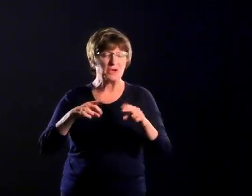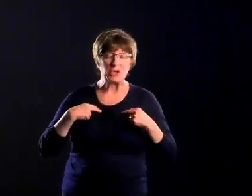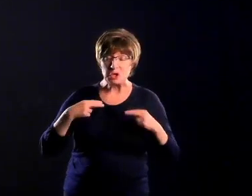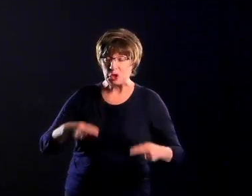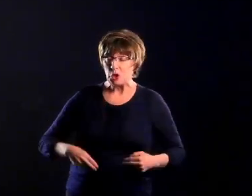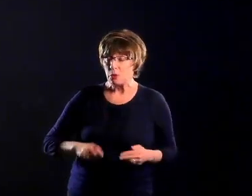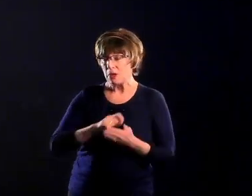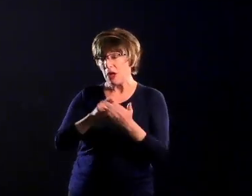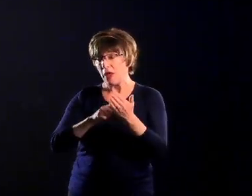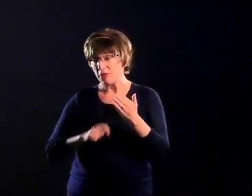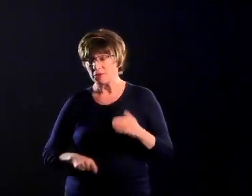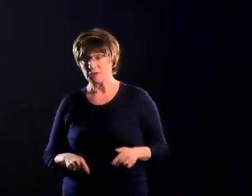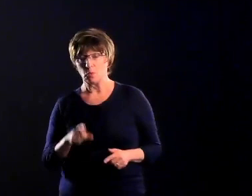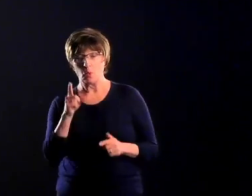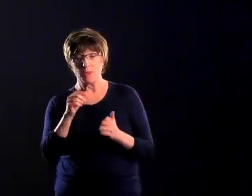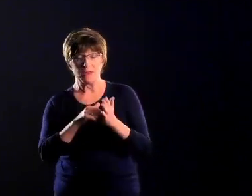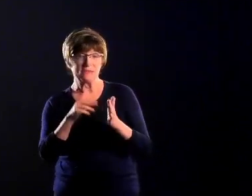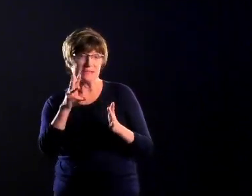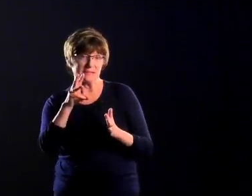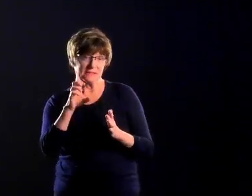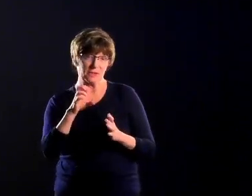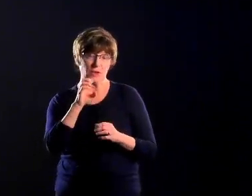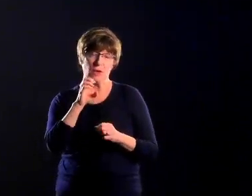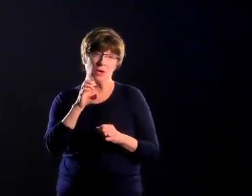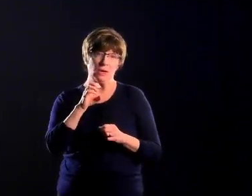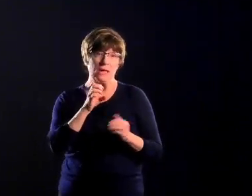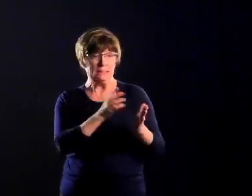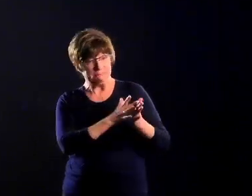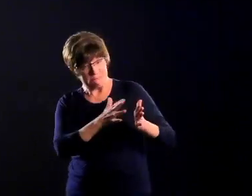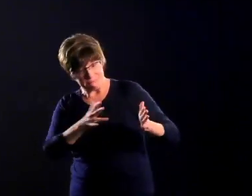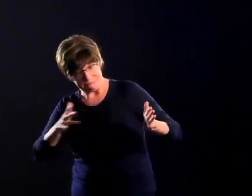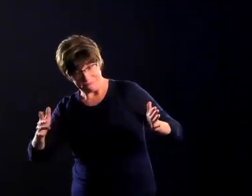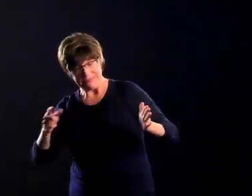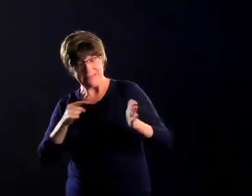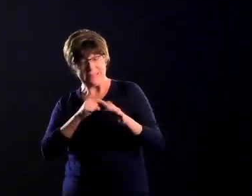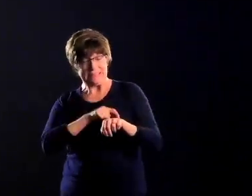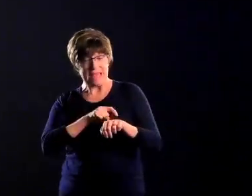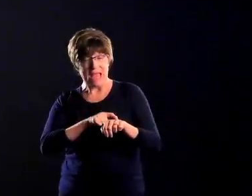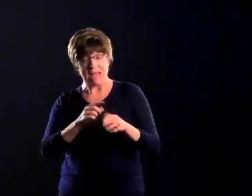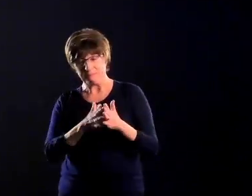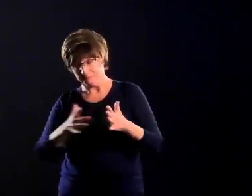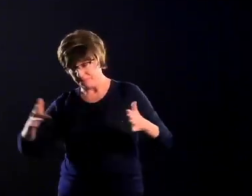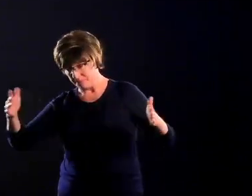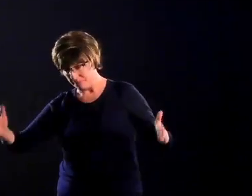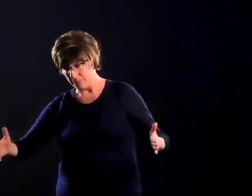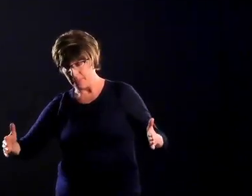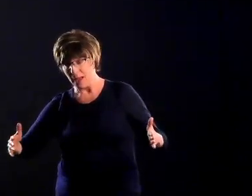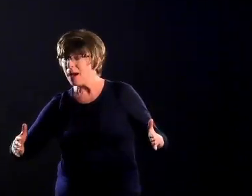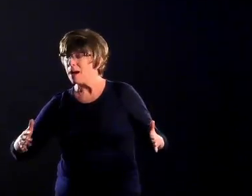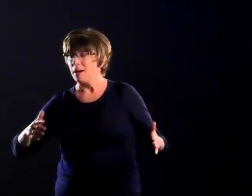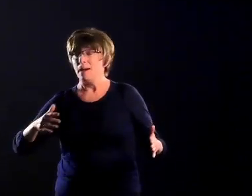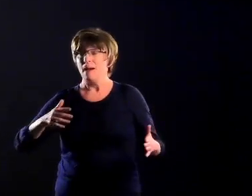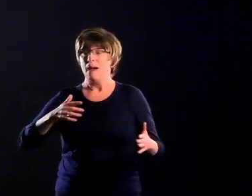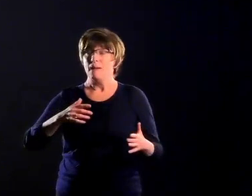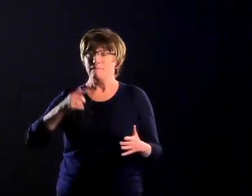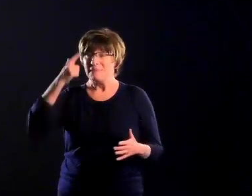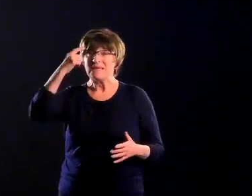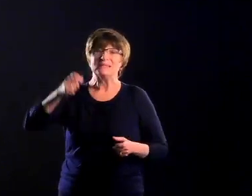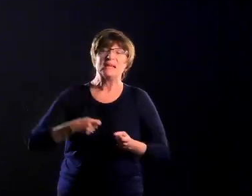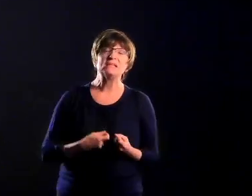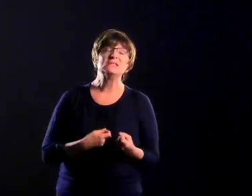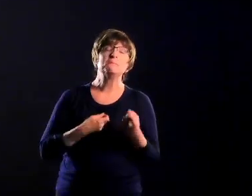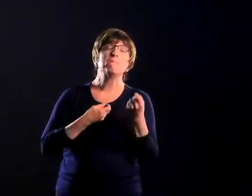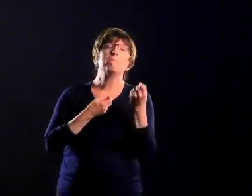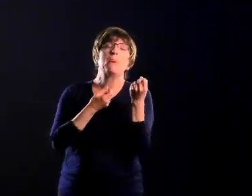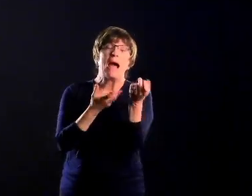1,600-year period of time, inspired by the Holy Spirit himself. But because it was inspired, because